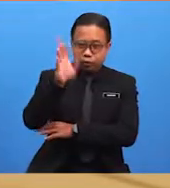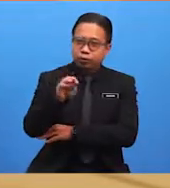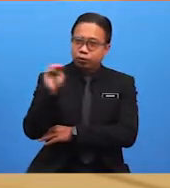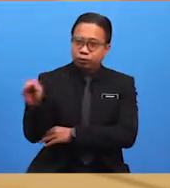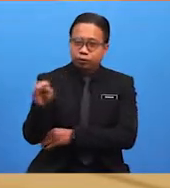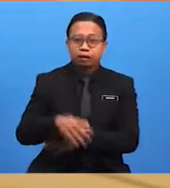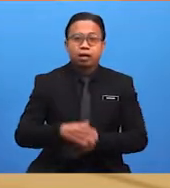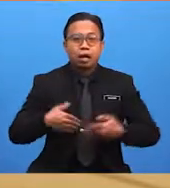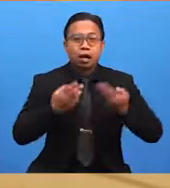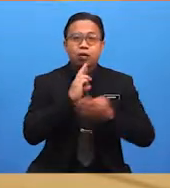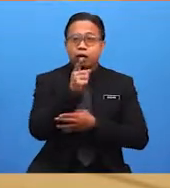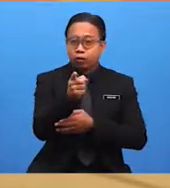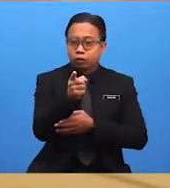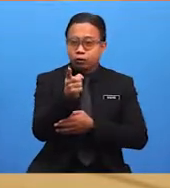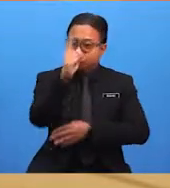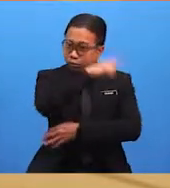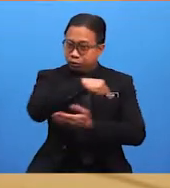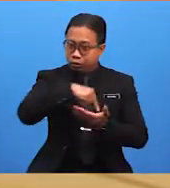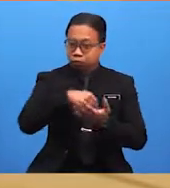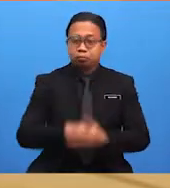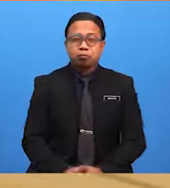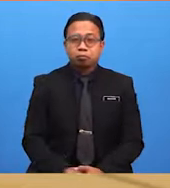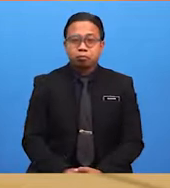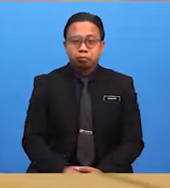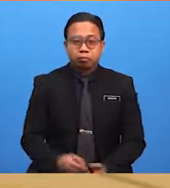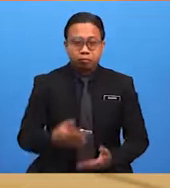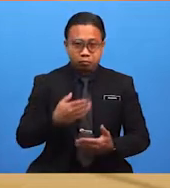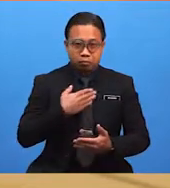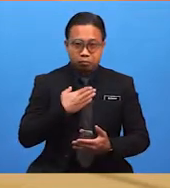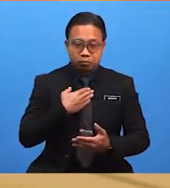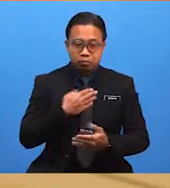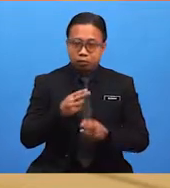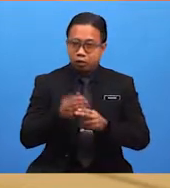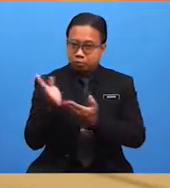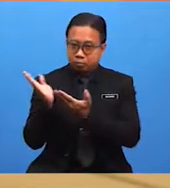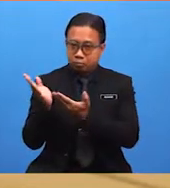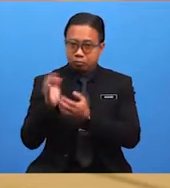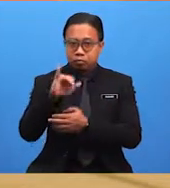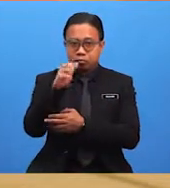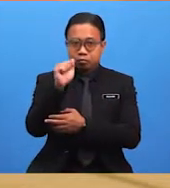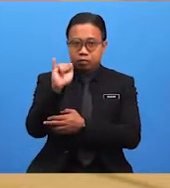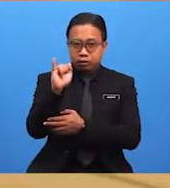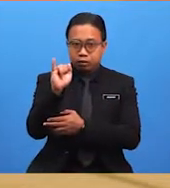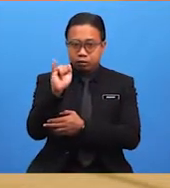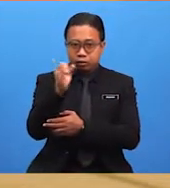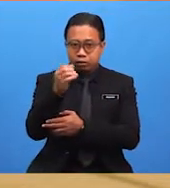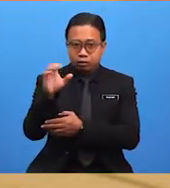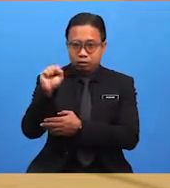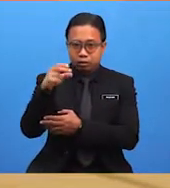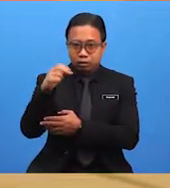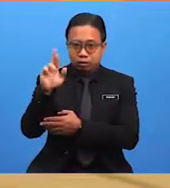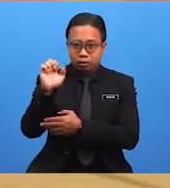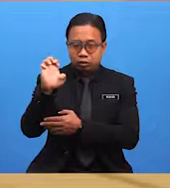students. How are you doing today? My name is Jai Shri, and